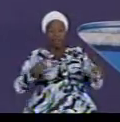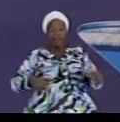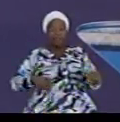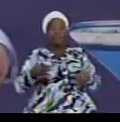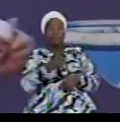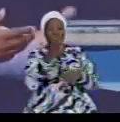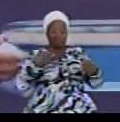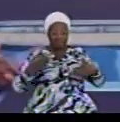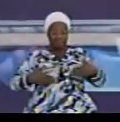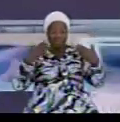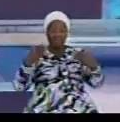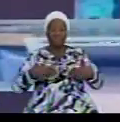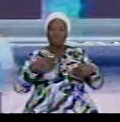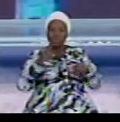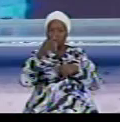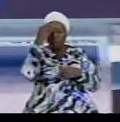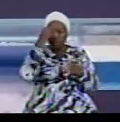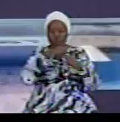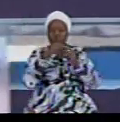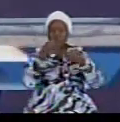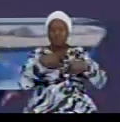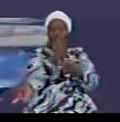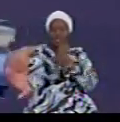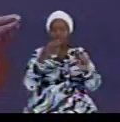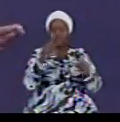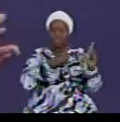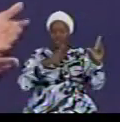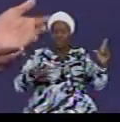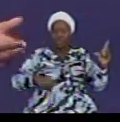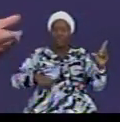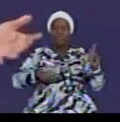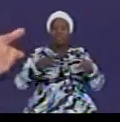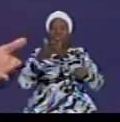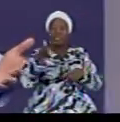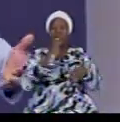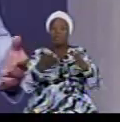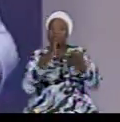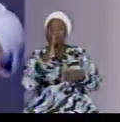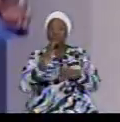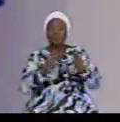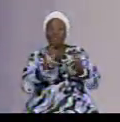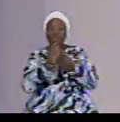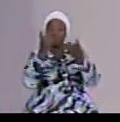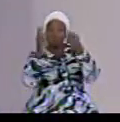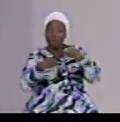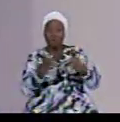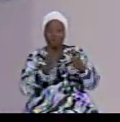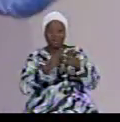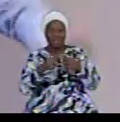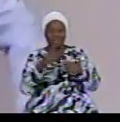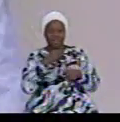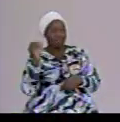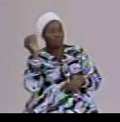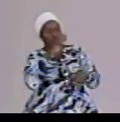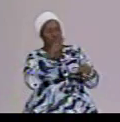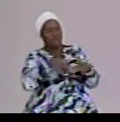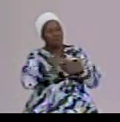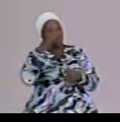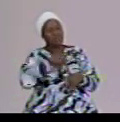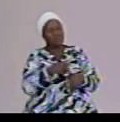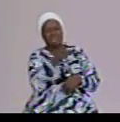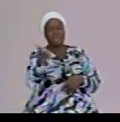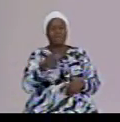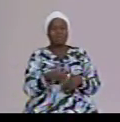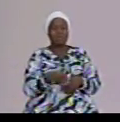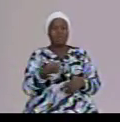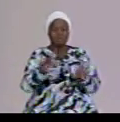rejoicing. You know, when you have the salvation of the Lord, there may be people that will come and they cast you out of their